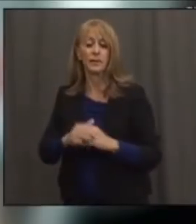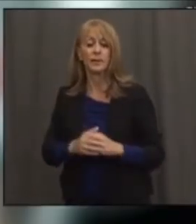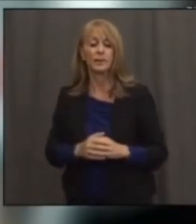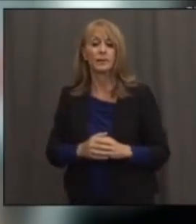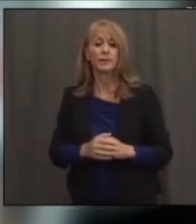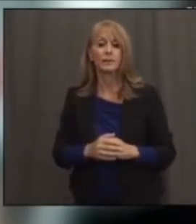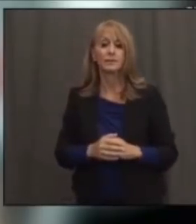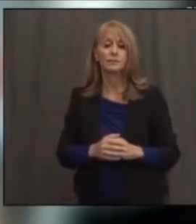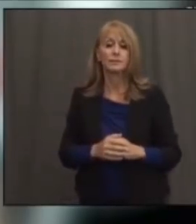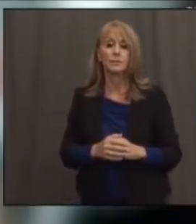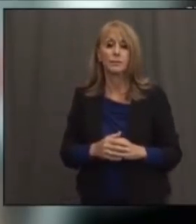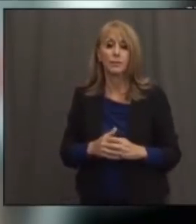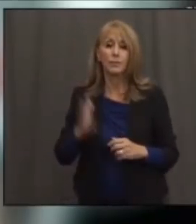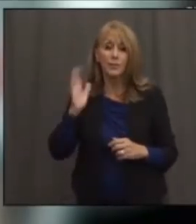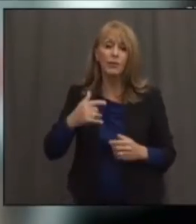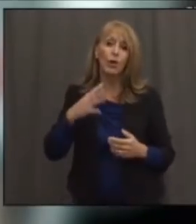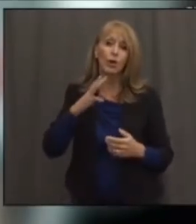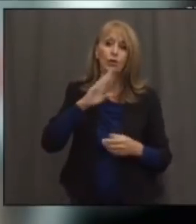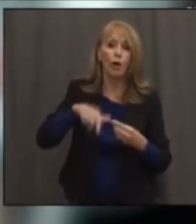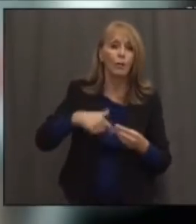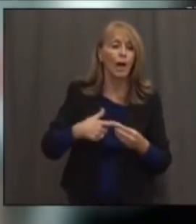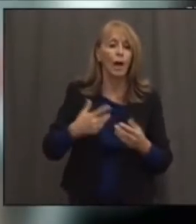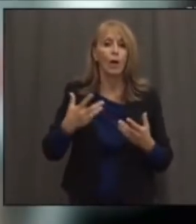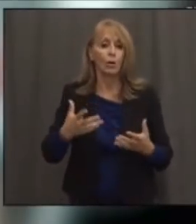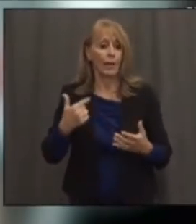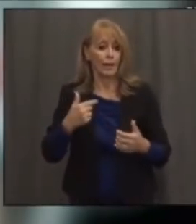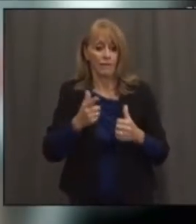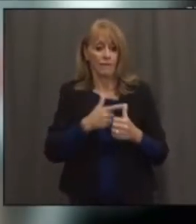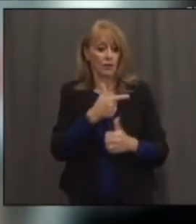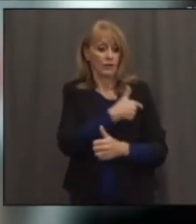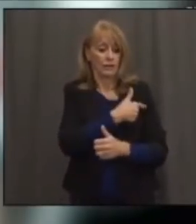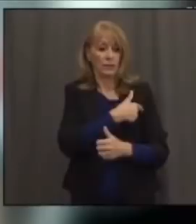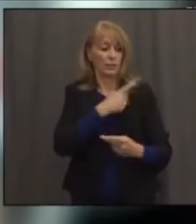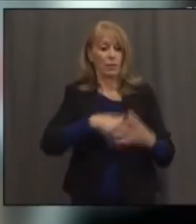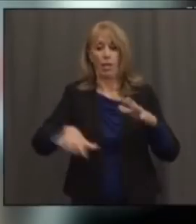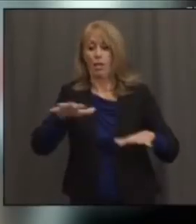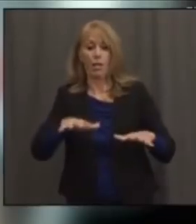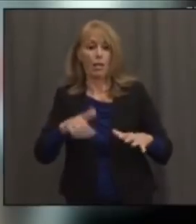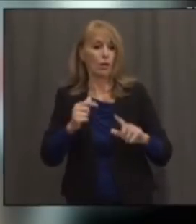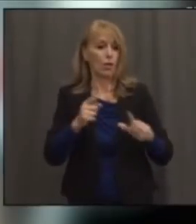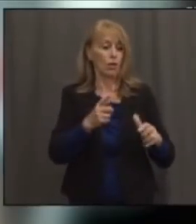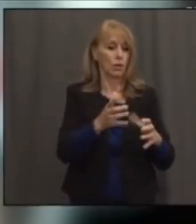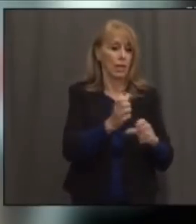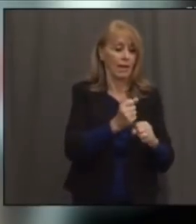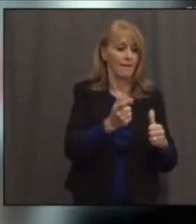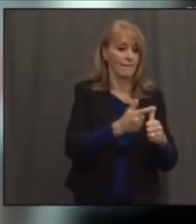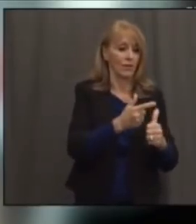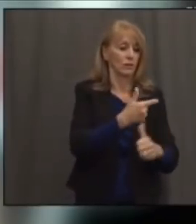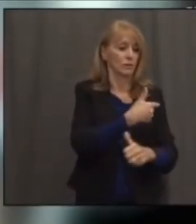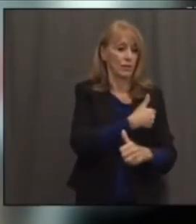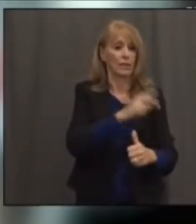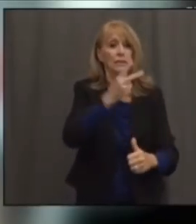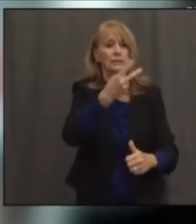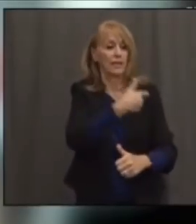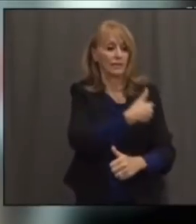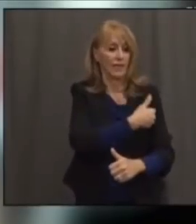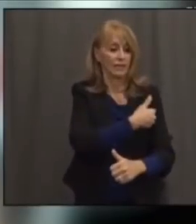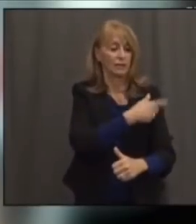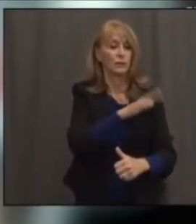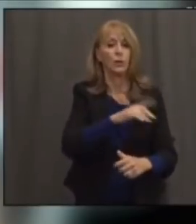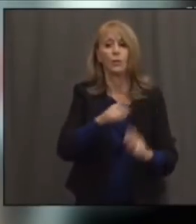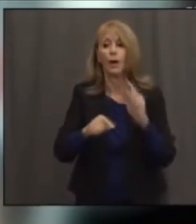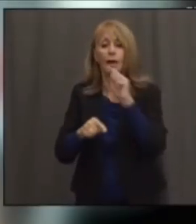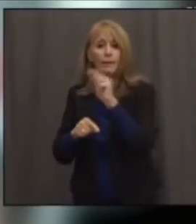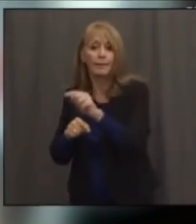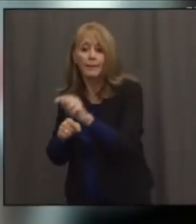about the difficulty of delivering boosters, if in fact what I just laid out is what we see, that's the population